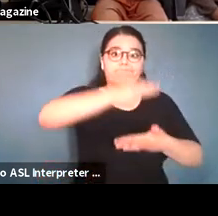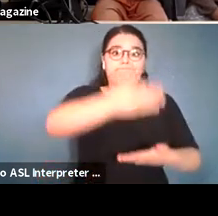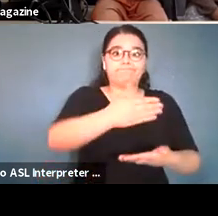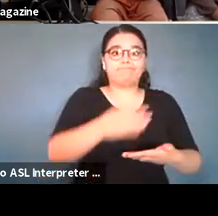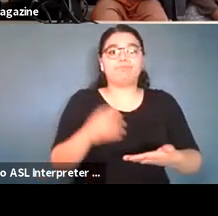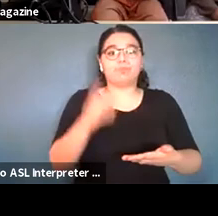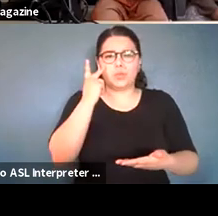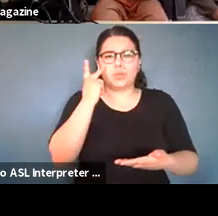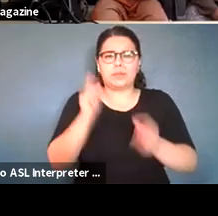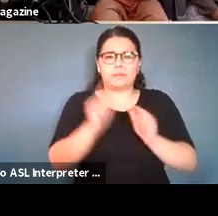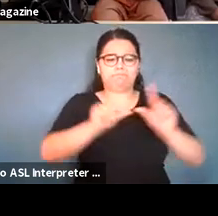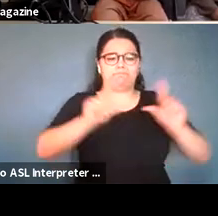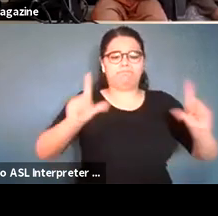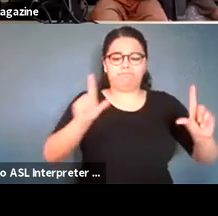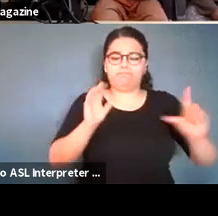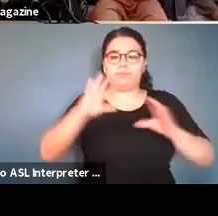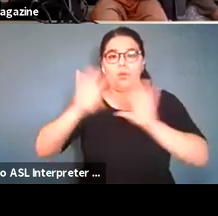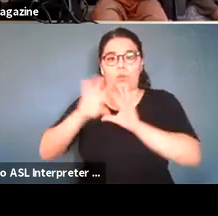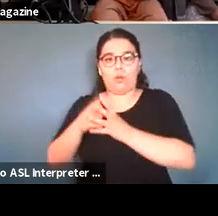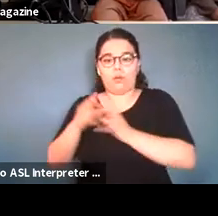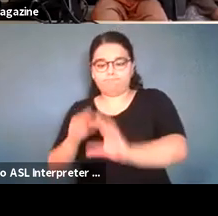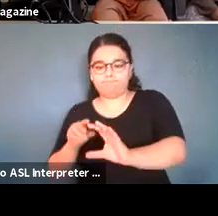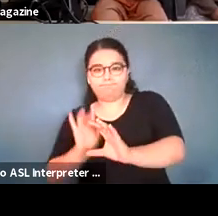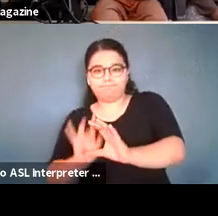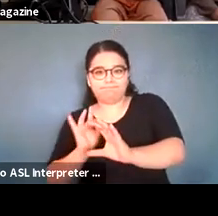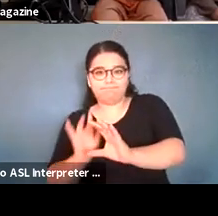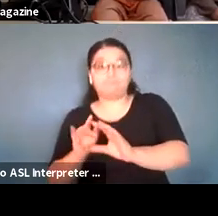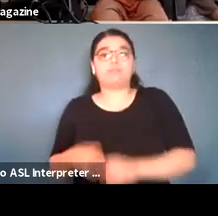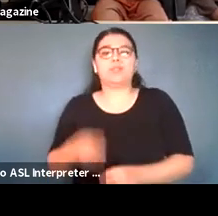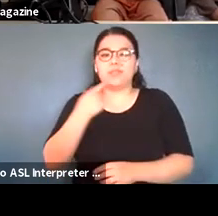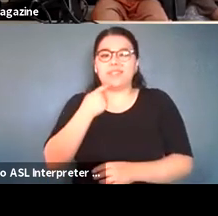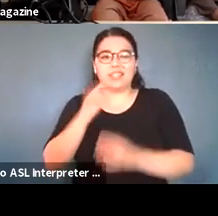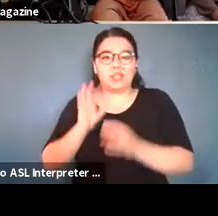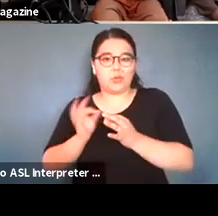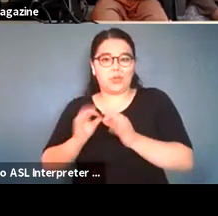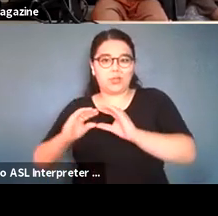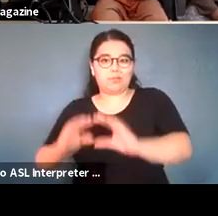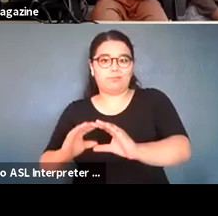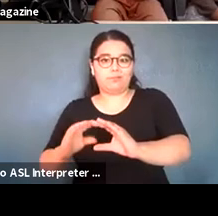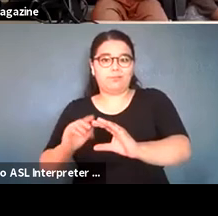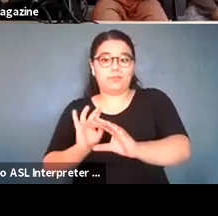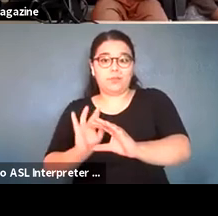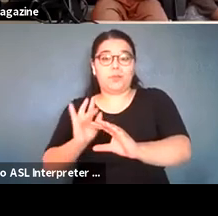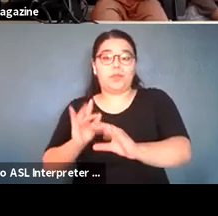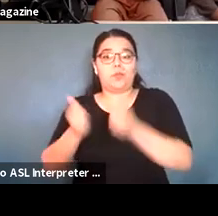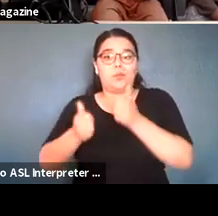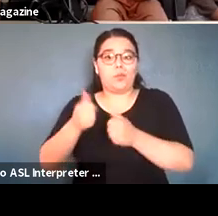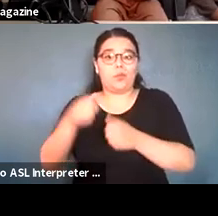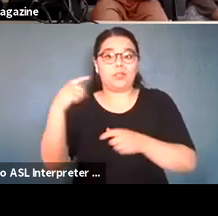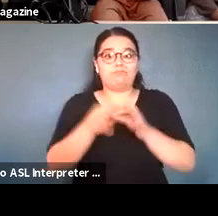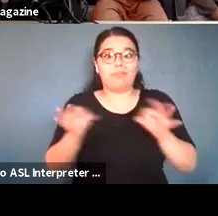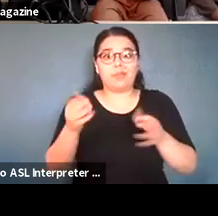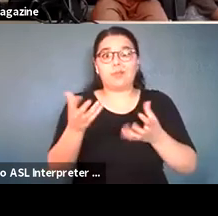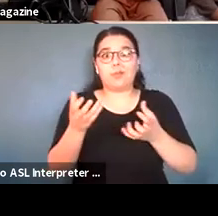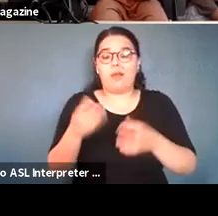globe icon on the bottom of your screen with the word interpretation. Click on that and then choose your language and then